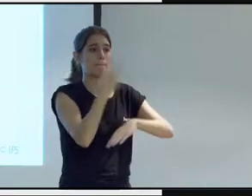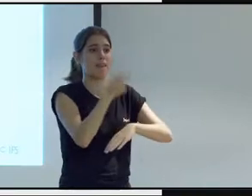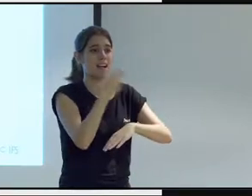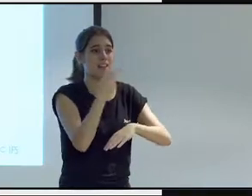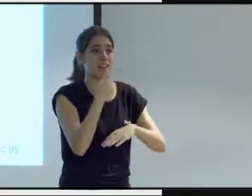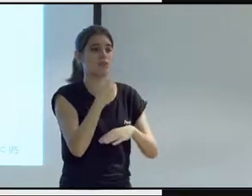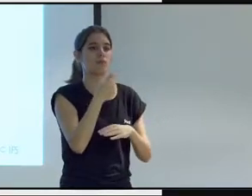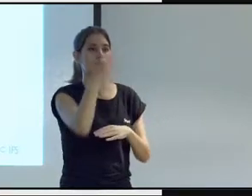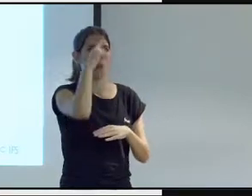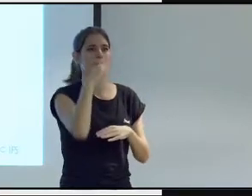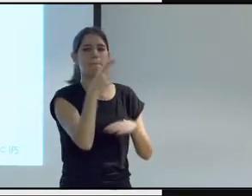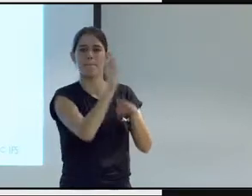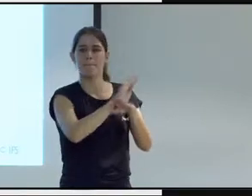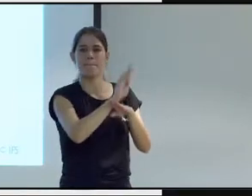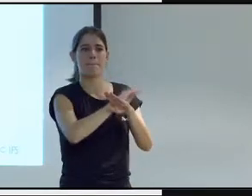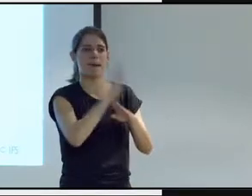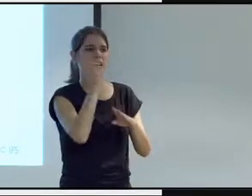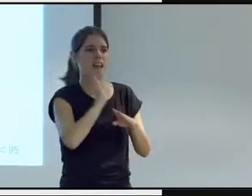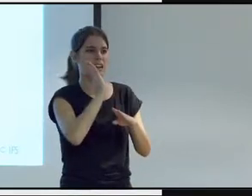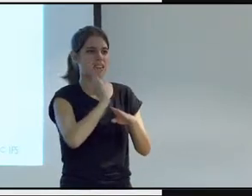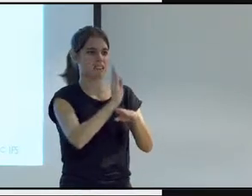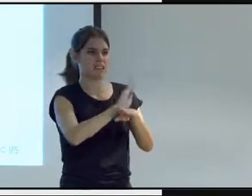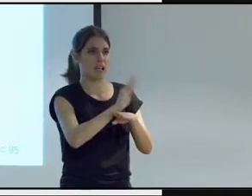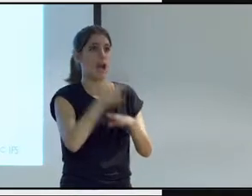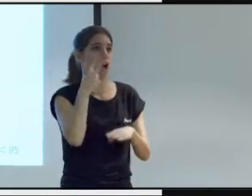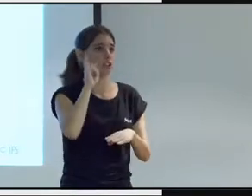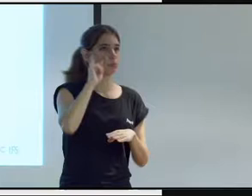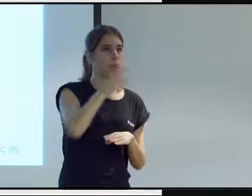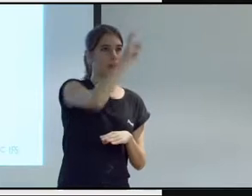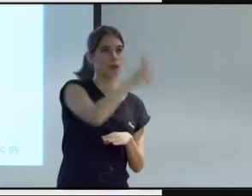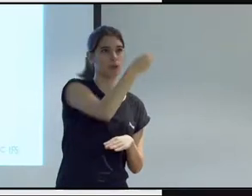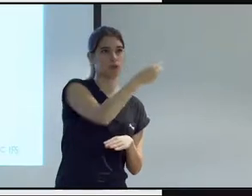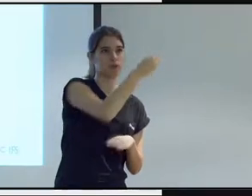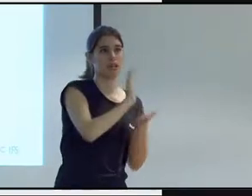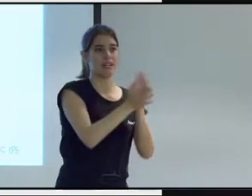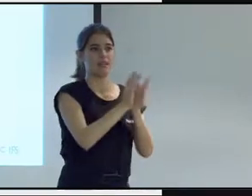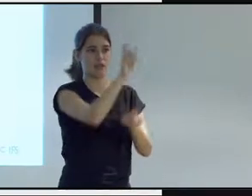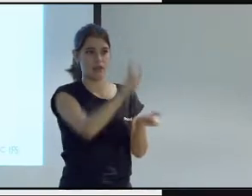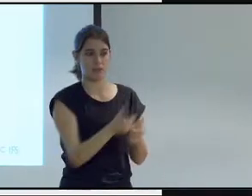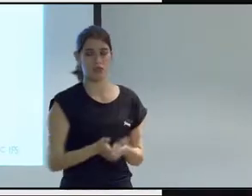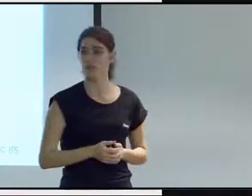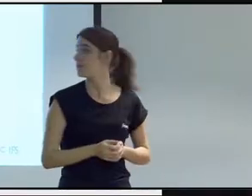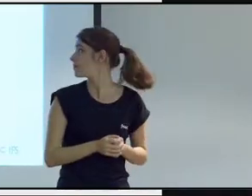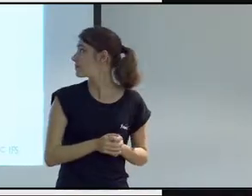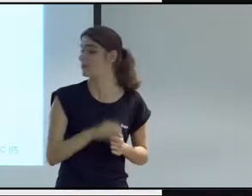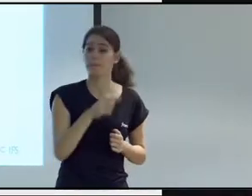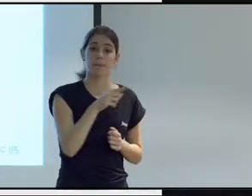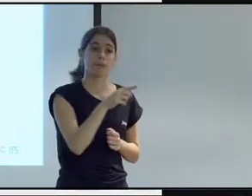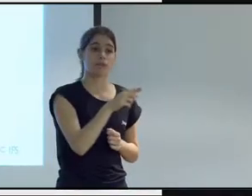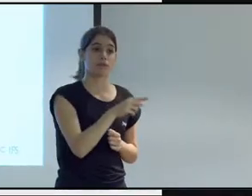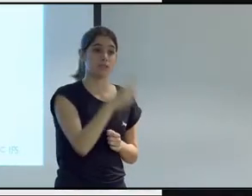the practices with medicalization, paternalism, we have expert knowledge,